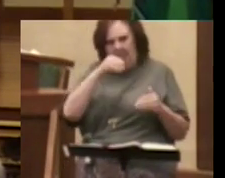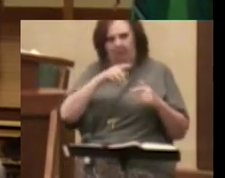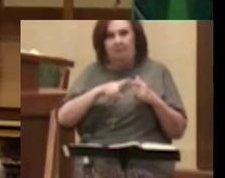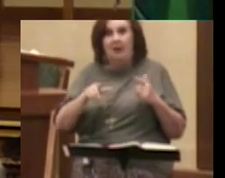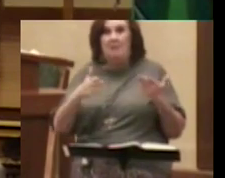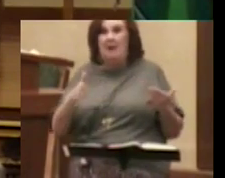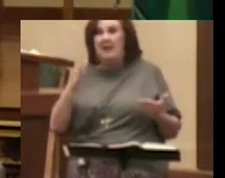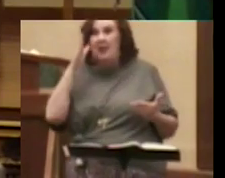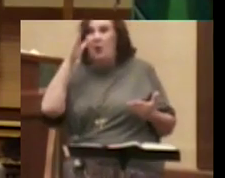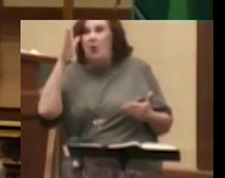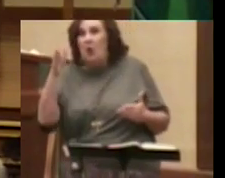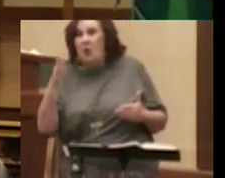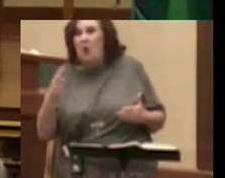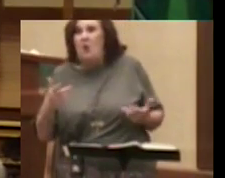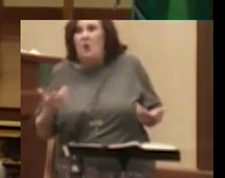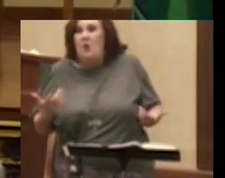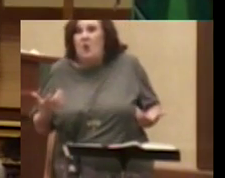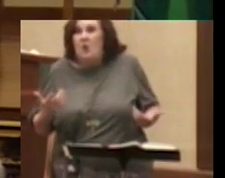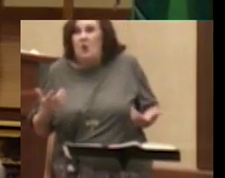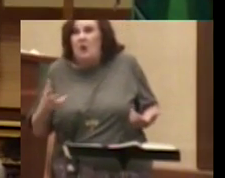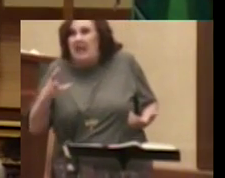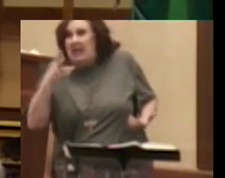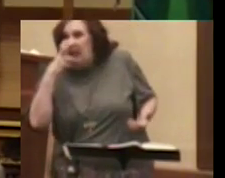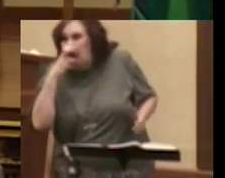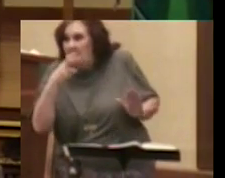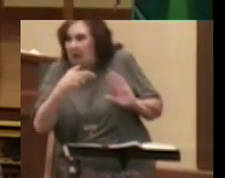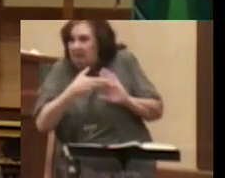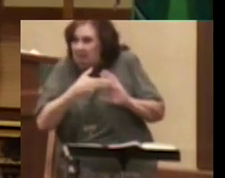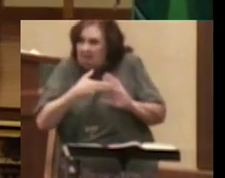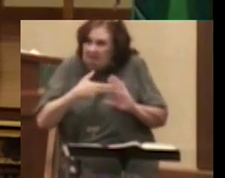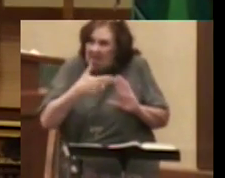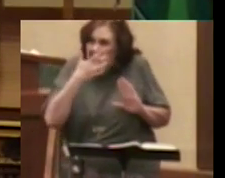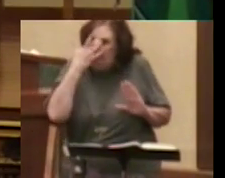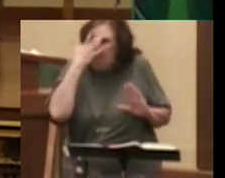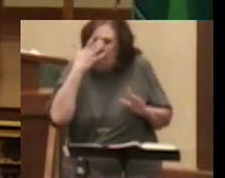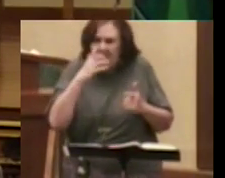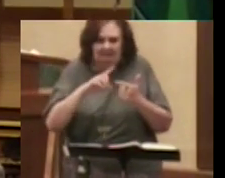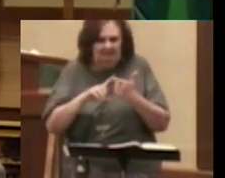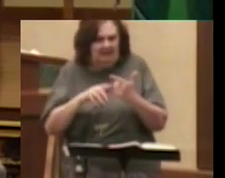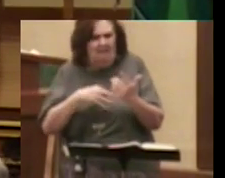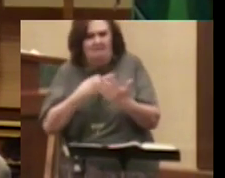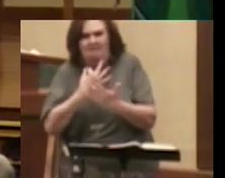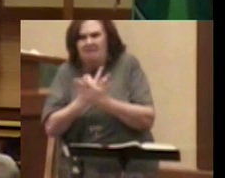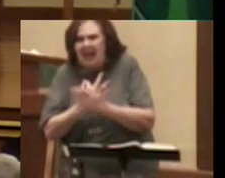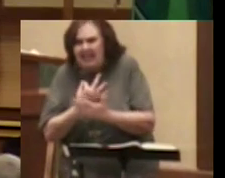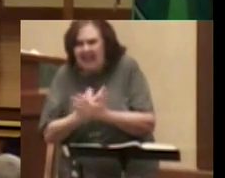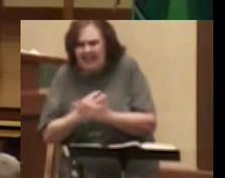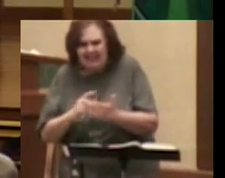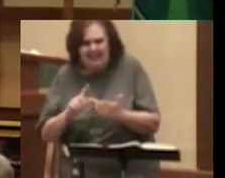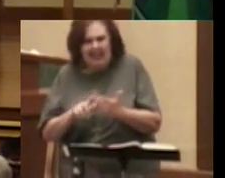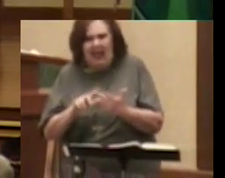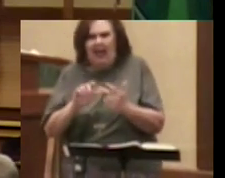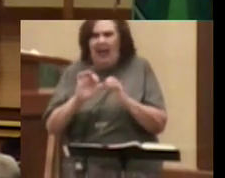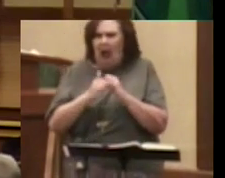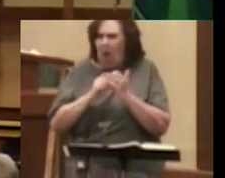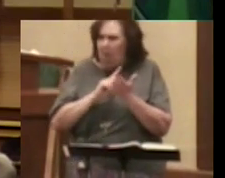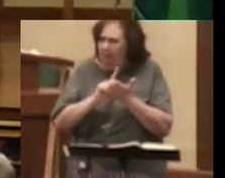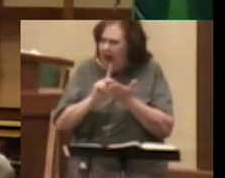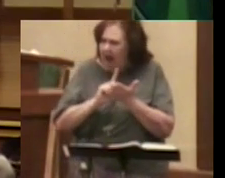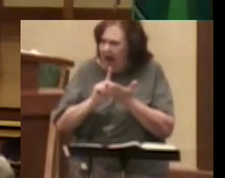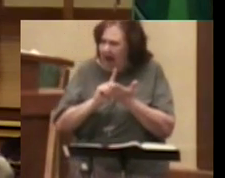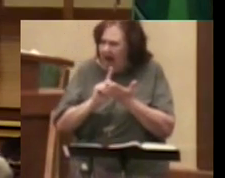impending diagnosis. Maybe we are worried about finances, how it is that we will pay all the